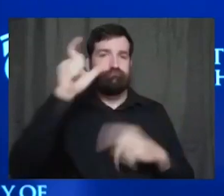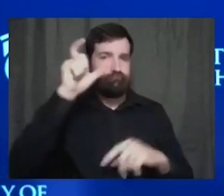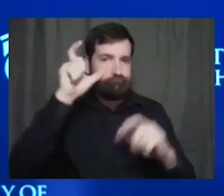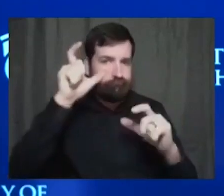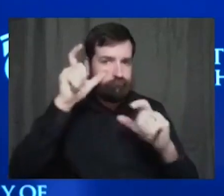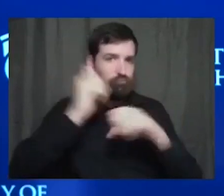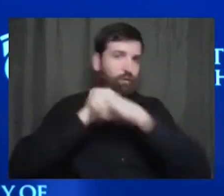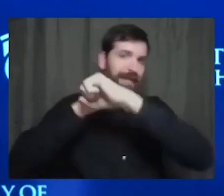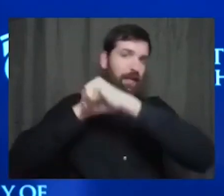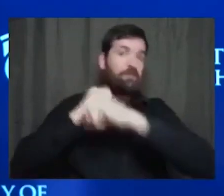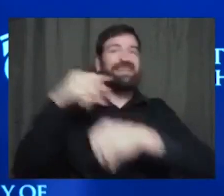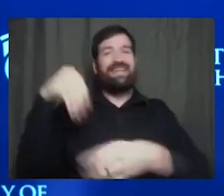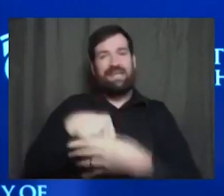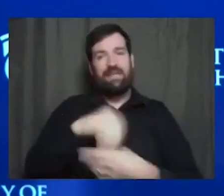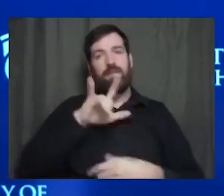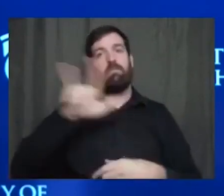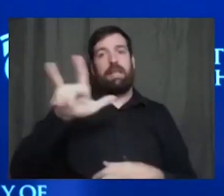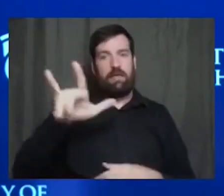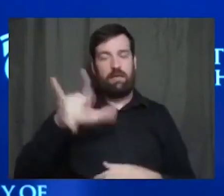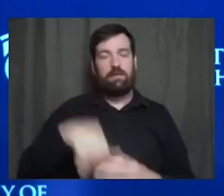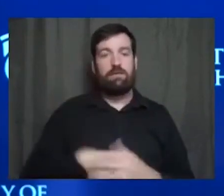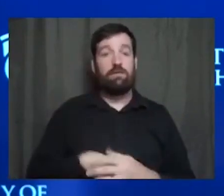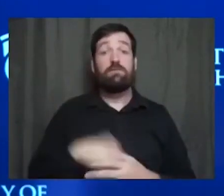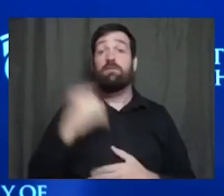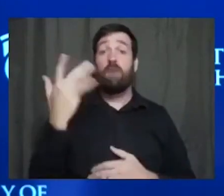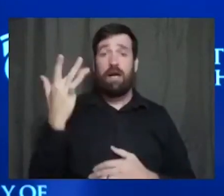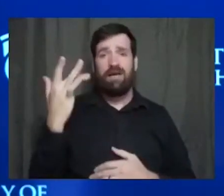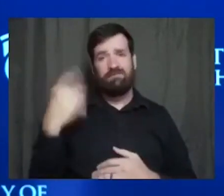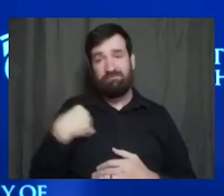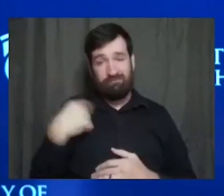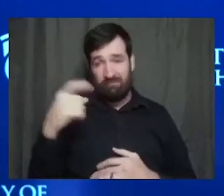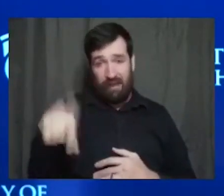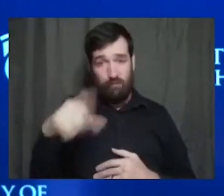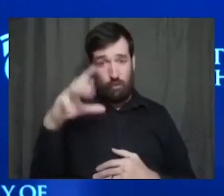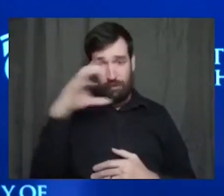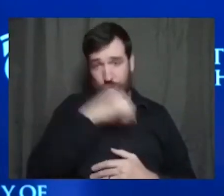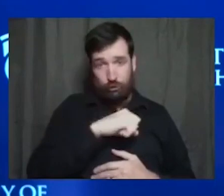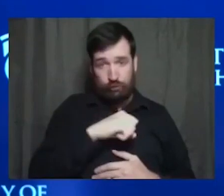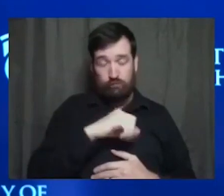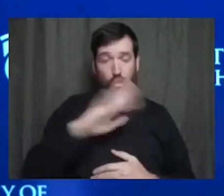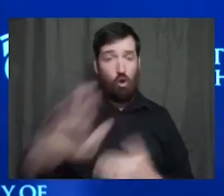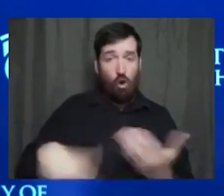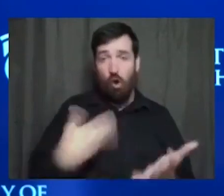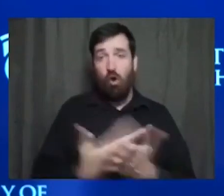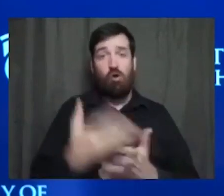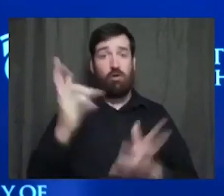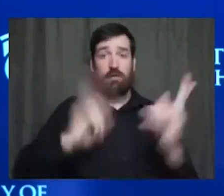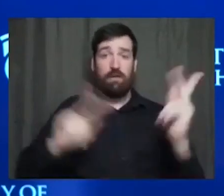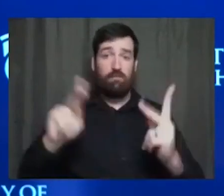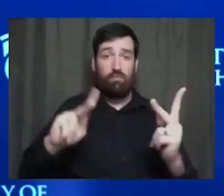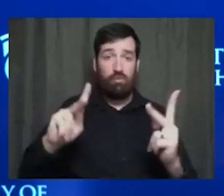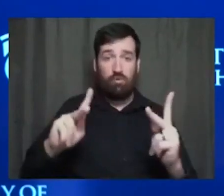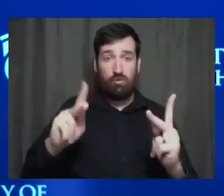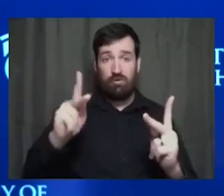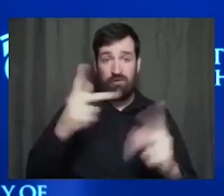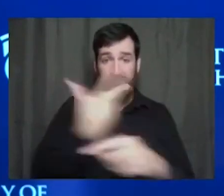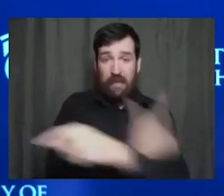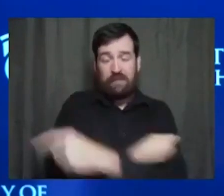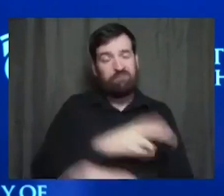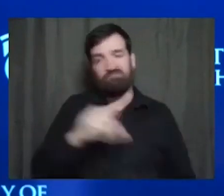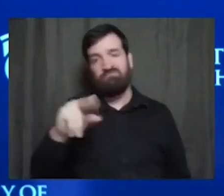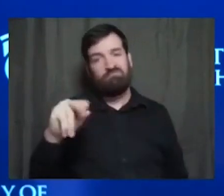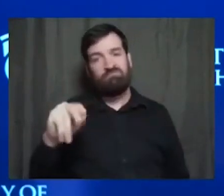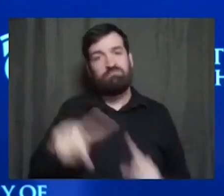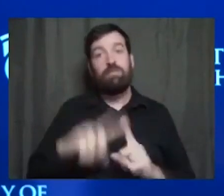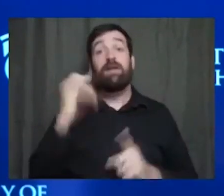and in those situations, because you have to assume that not 100% of the people that you are around are going to be vaccinated. But I think if you're vaccinated, I